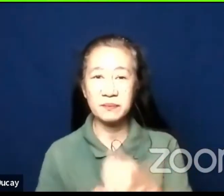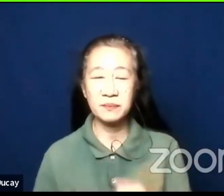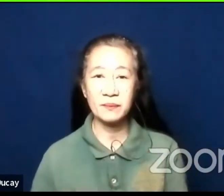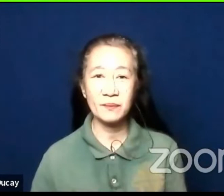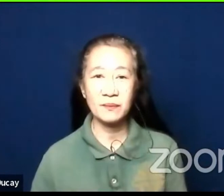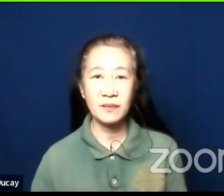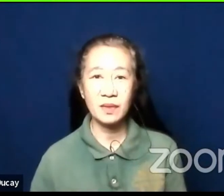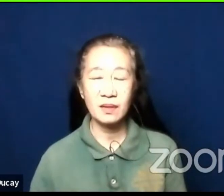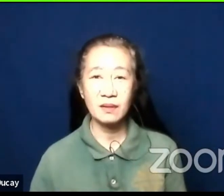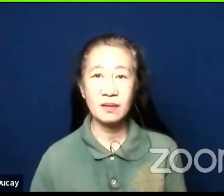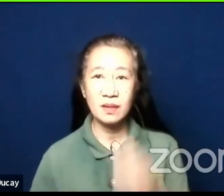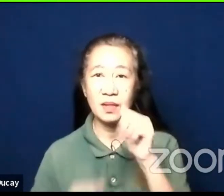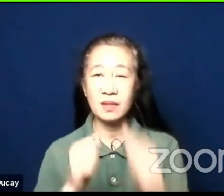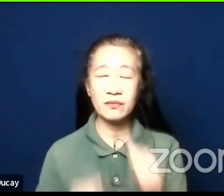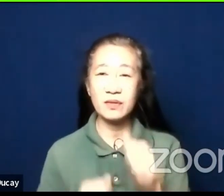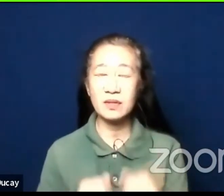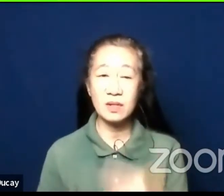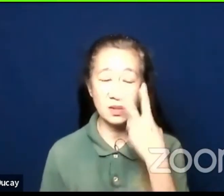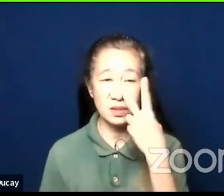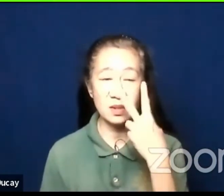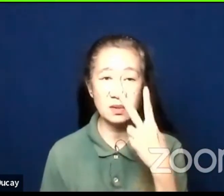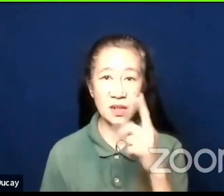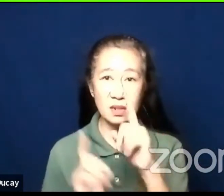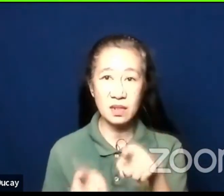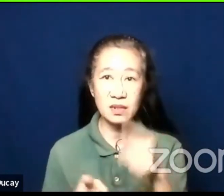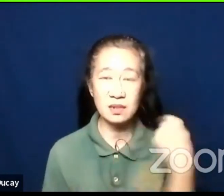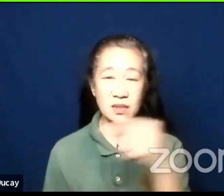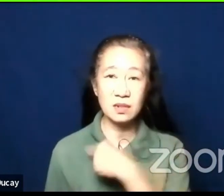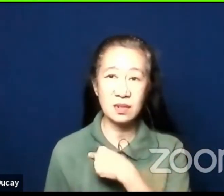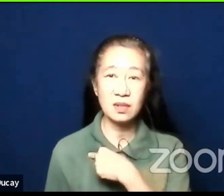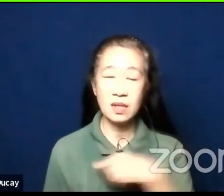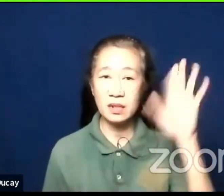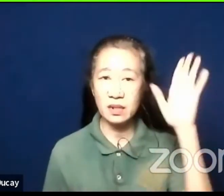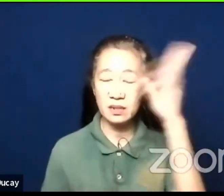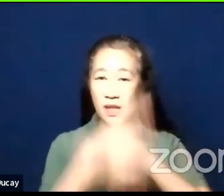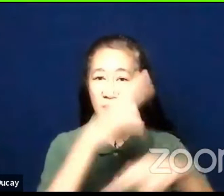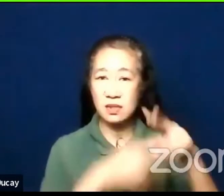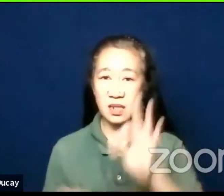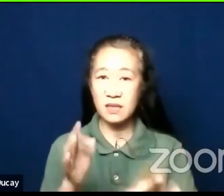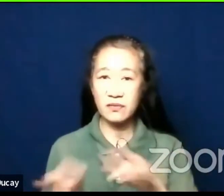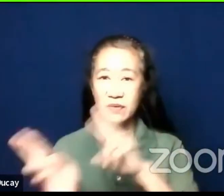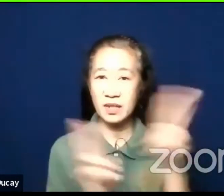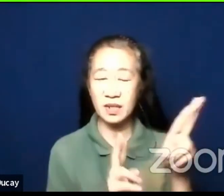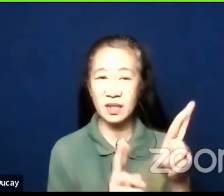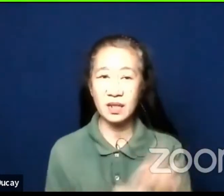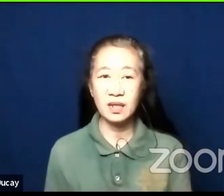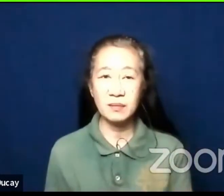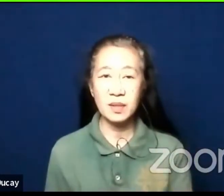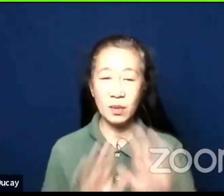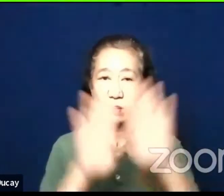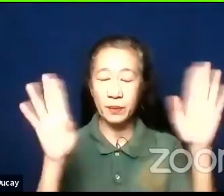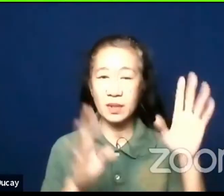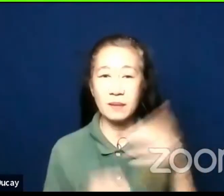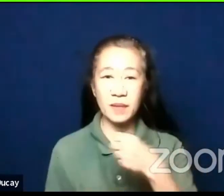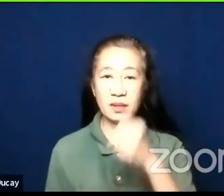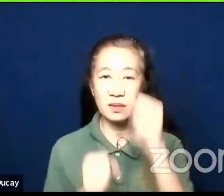kay Miss Cathy kung pwede po nila i-check doon po sa attendance natin na naka-raise po ng hand kung ready na po ba sila mag-unmute ng mic so they